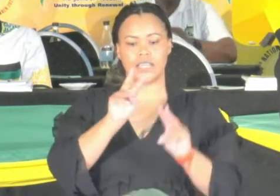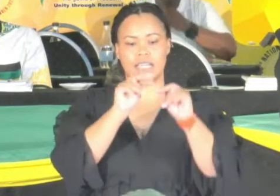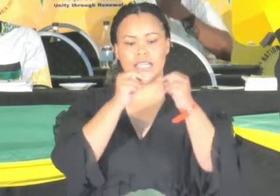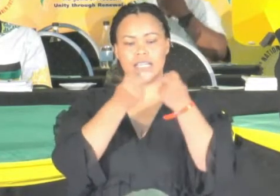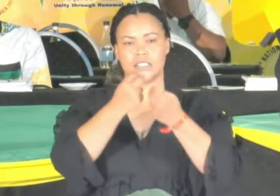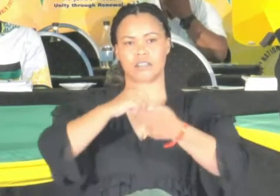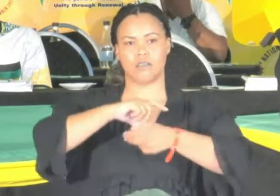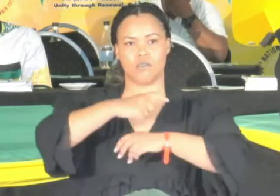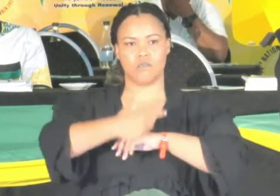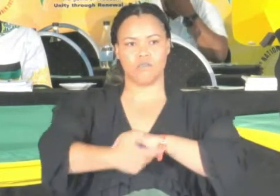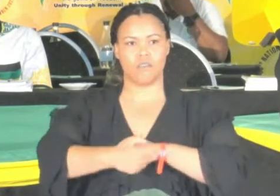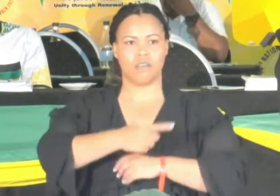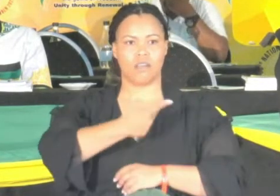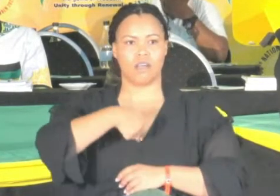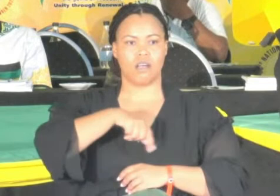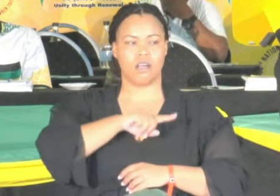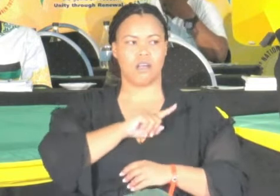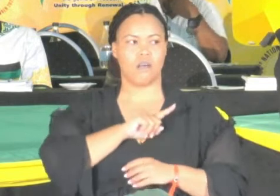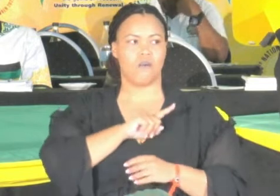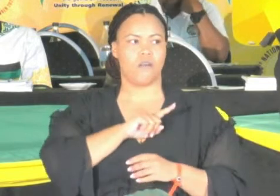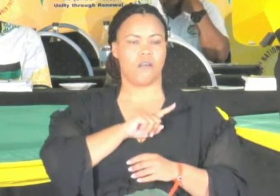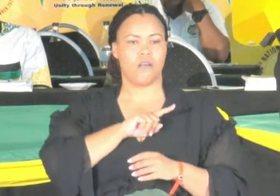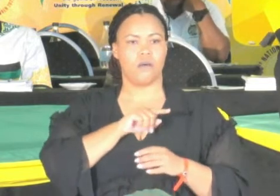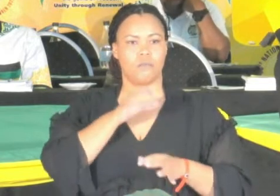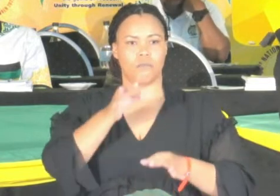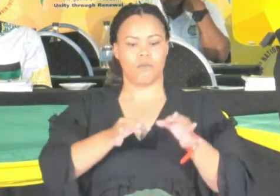National Conference of our glorious movement.